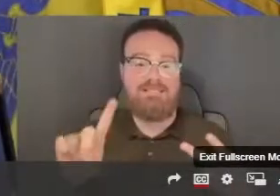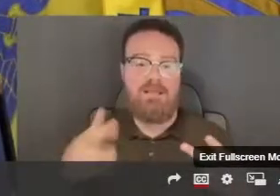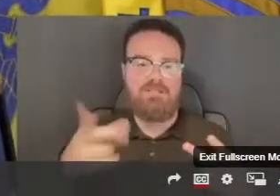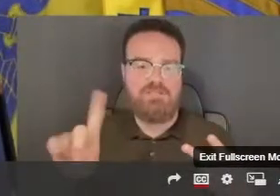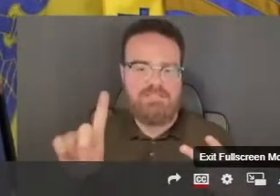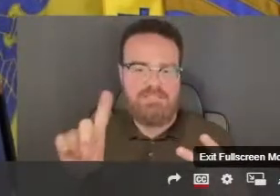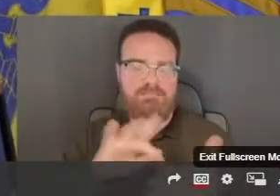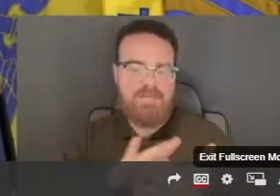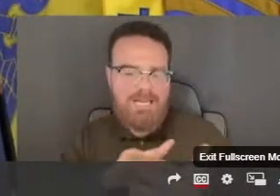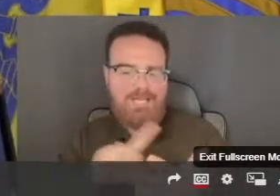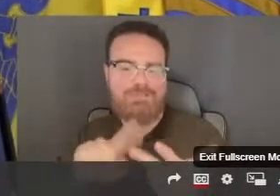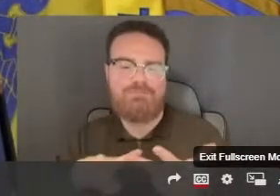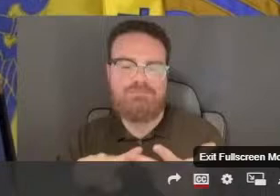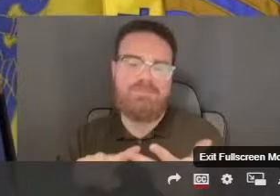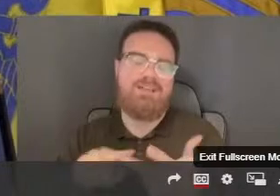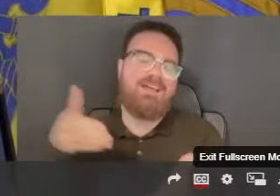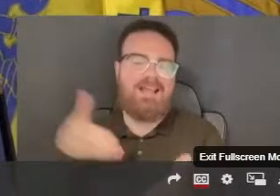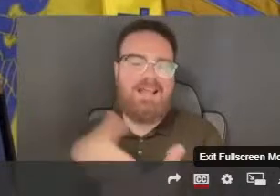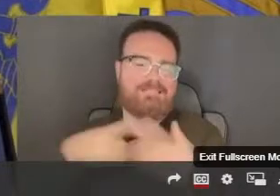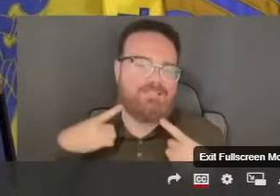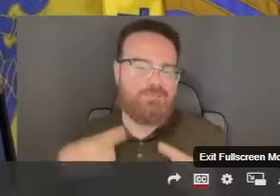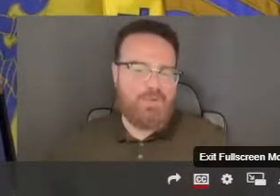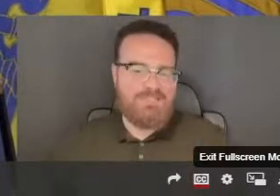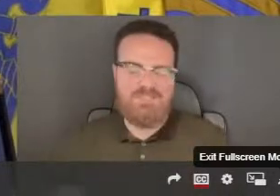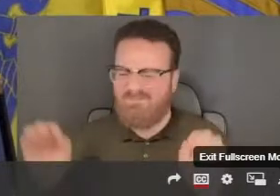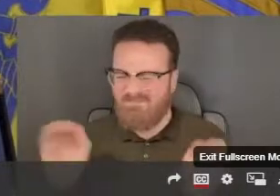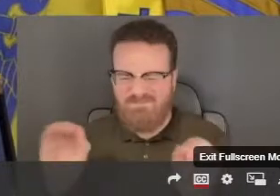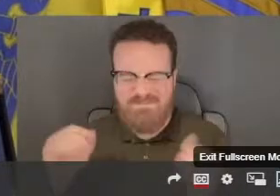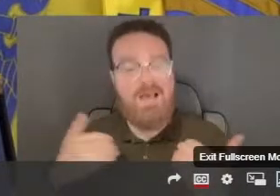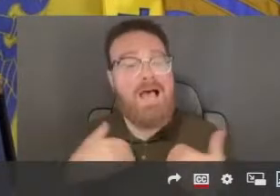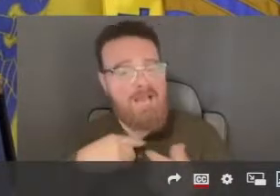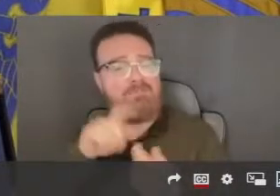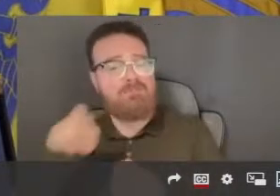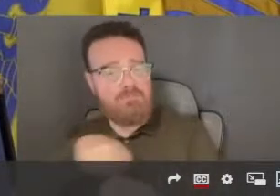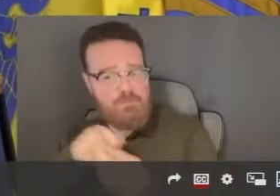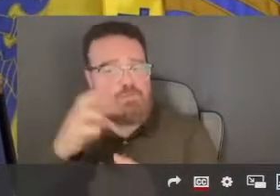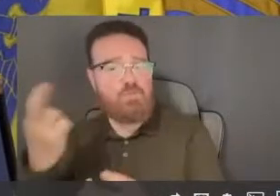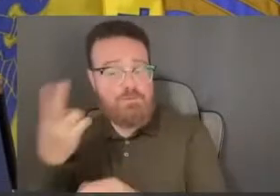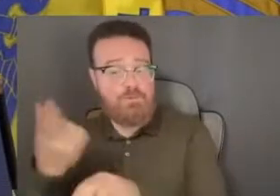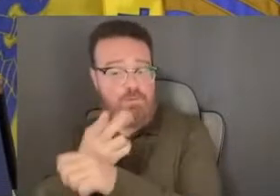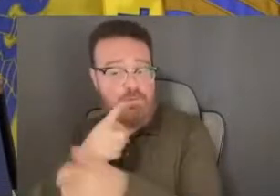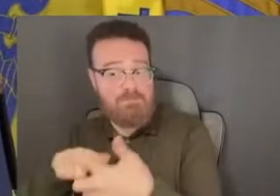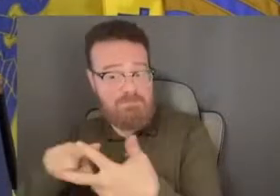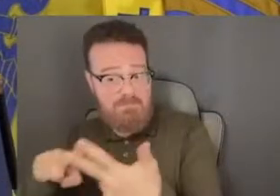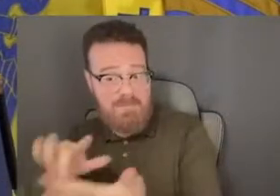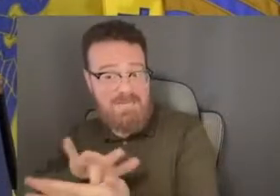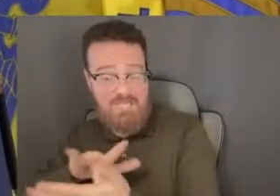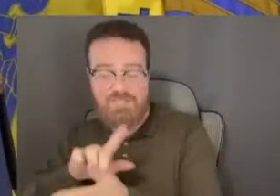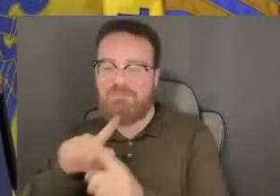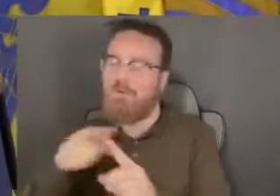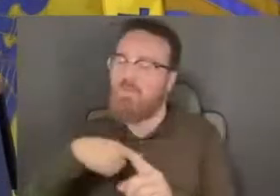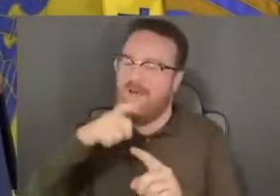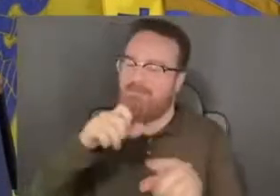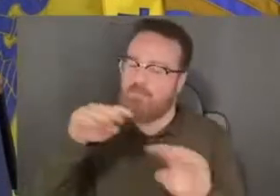we have to look at underlying root causes. The F in FDA stands for